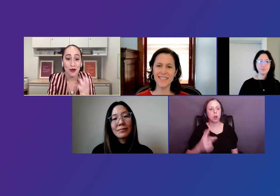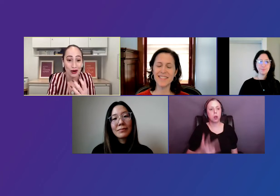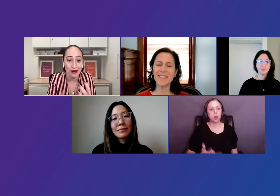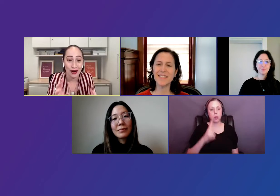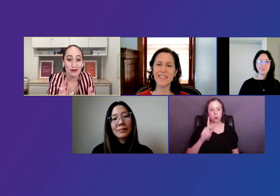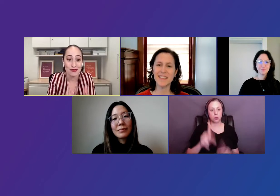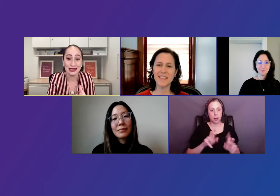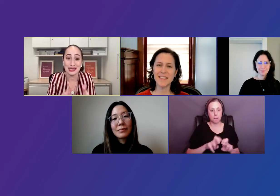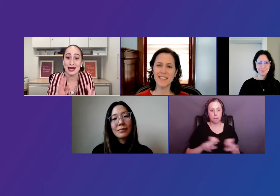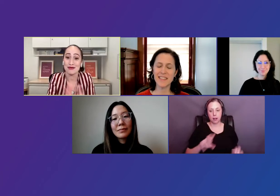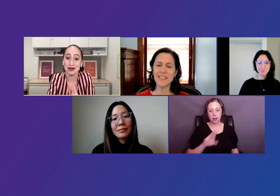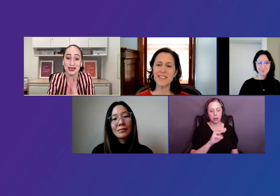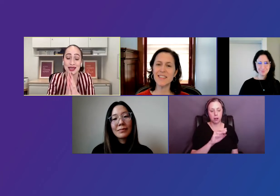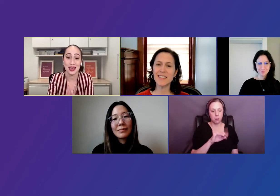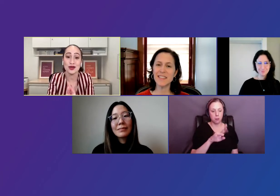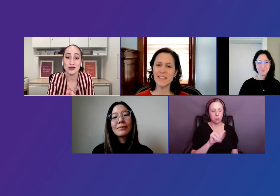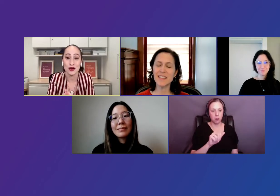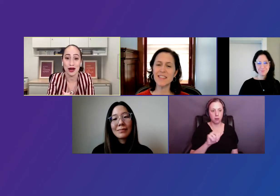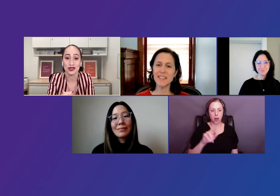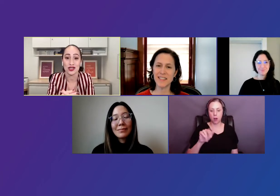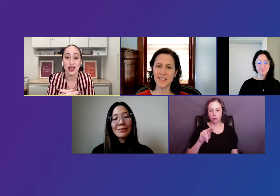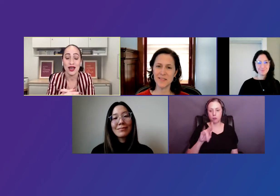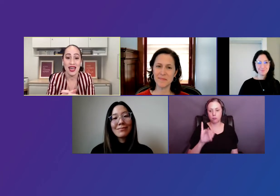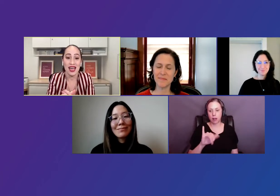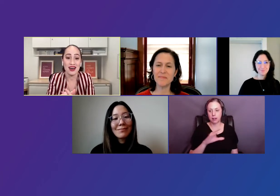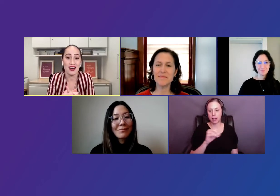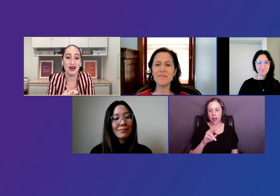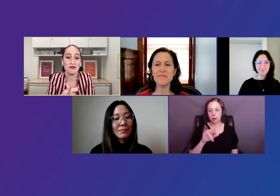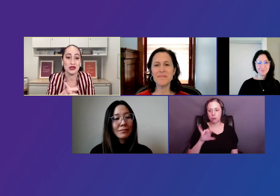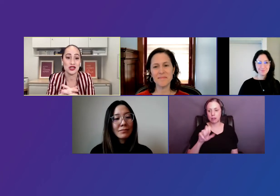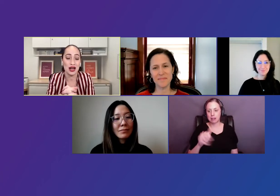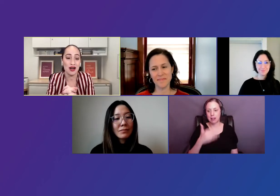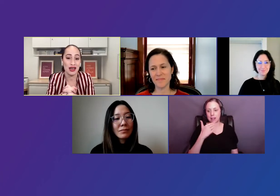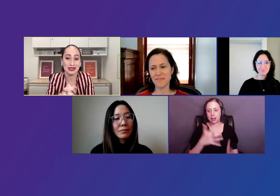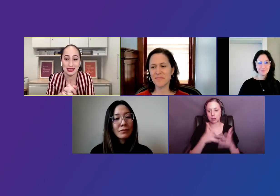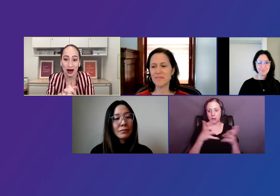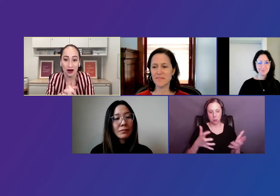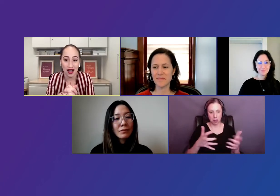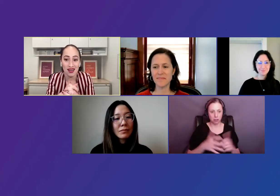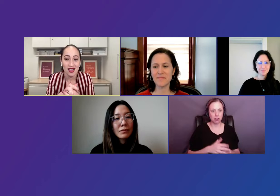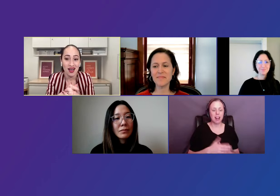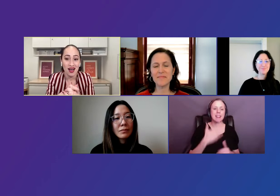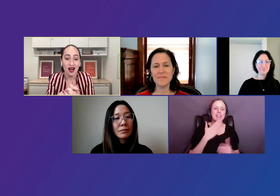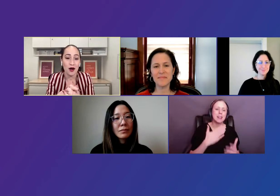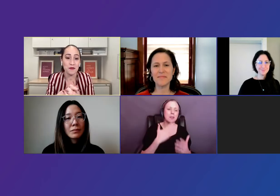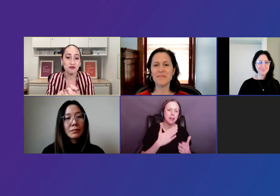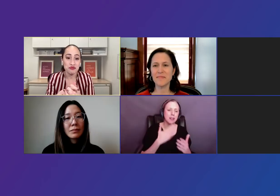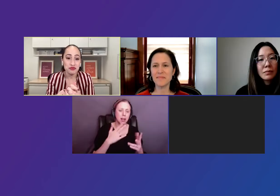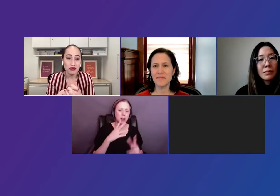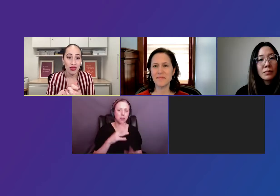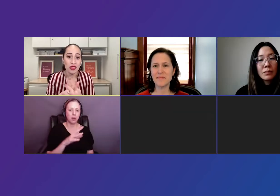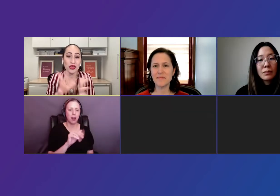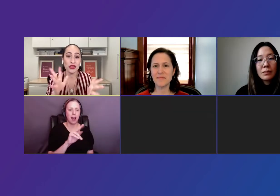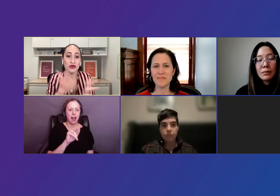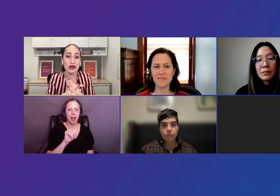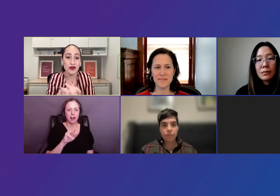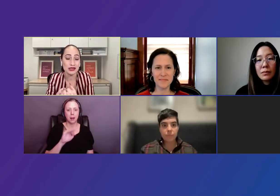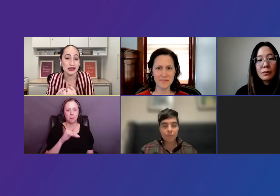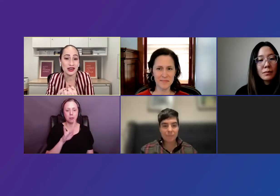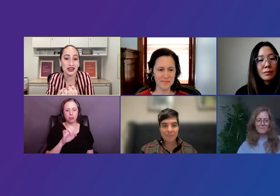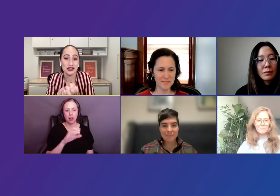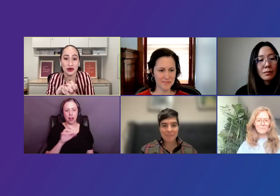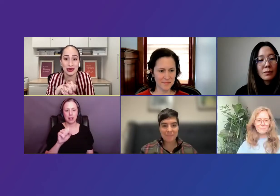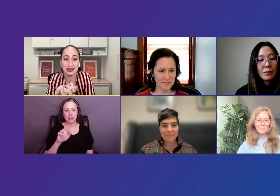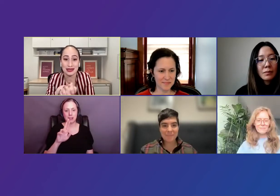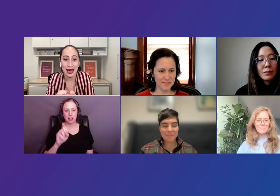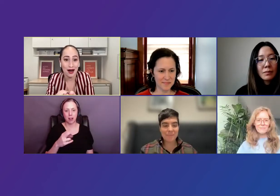panelists, Moira, Randi, and Risa. Thank you so much, Anna, Michelle, and Sarah. The three folks